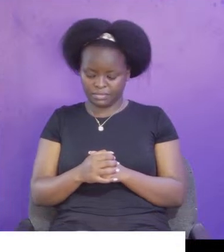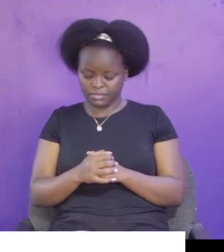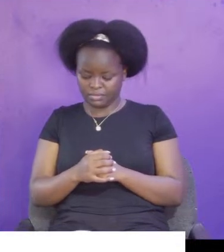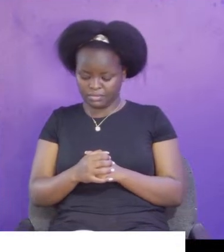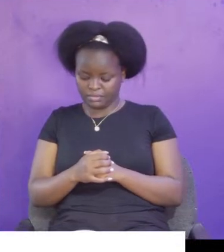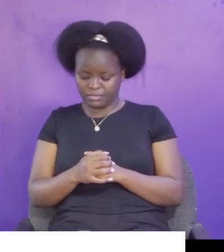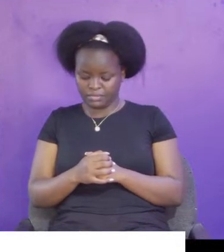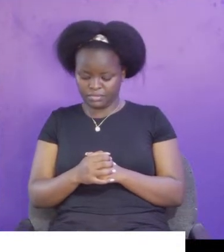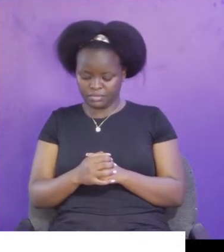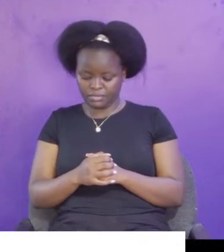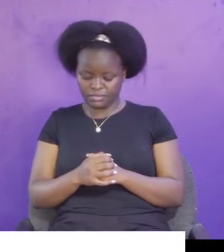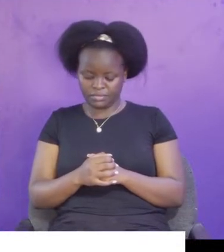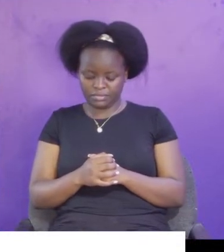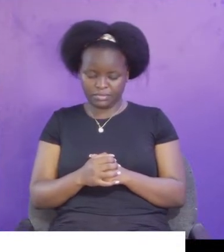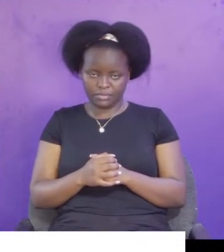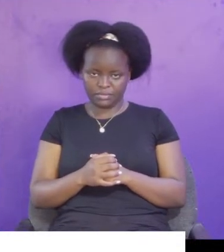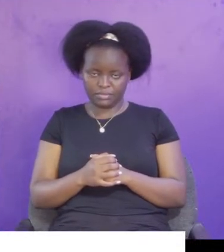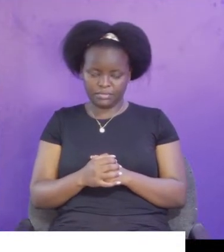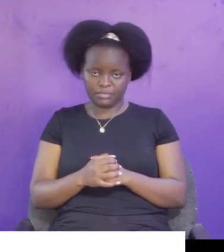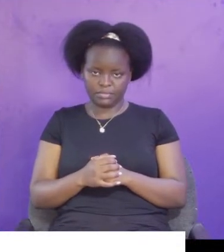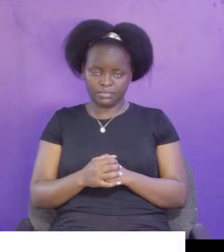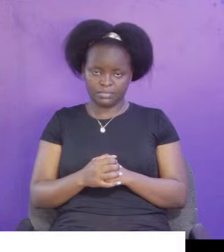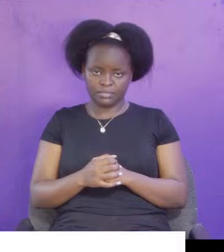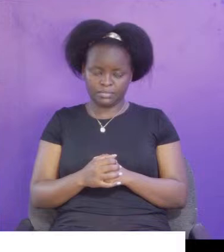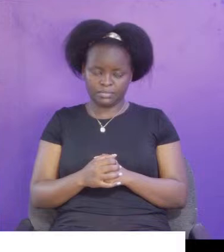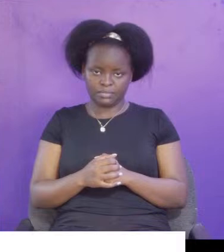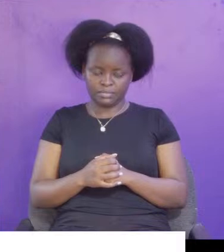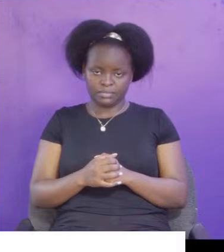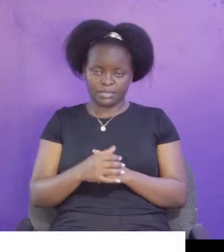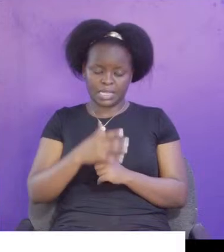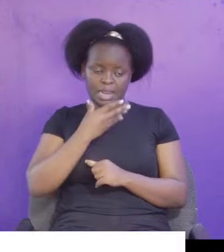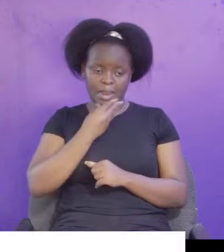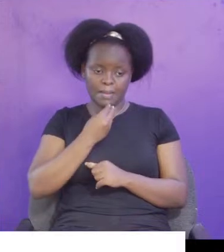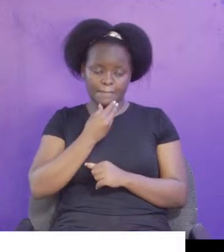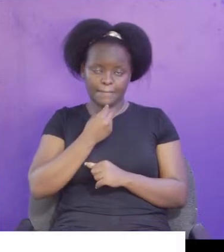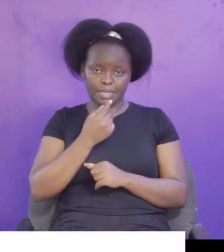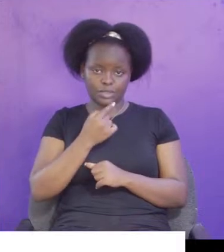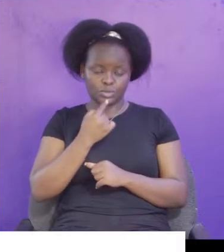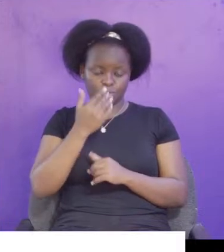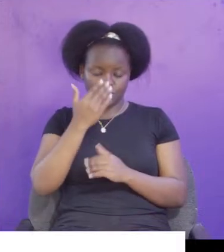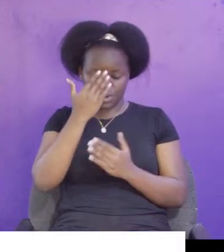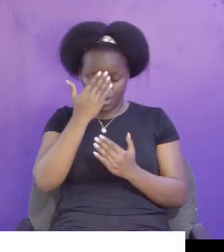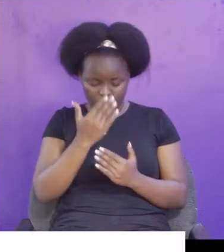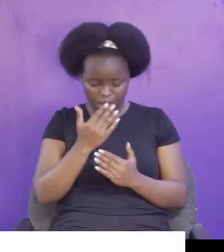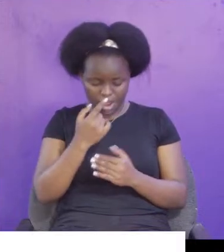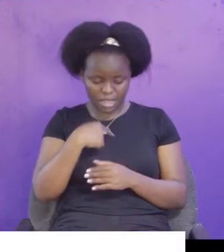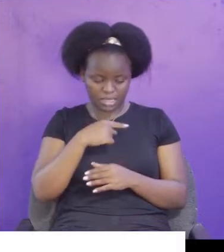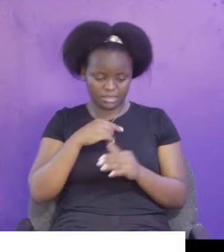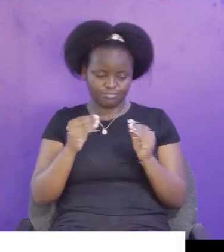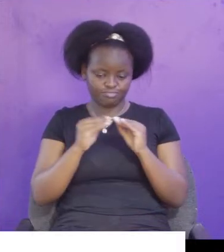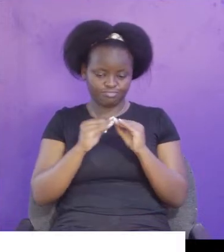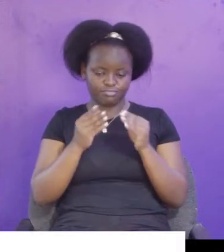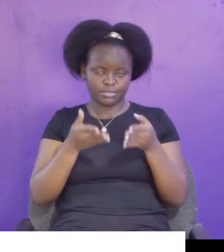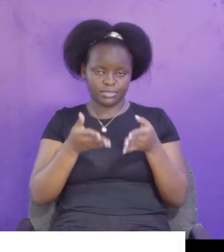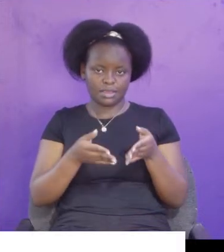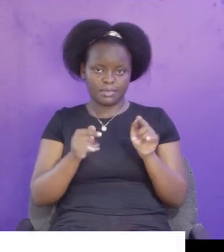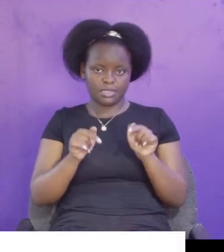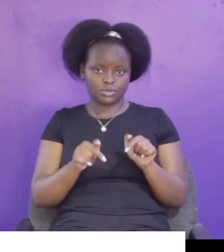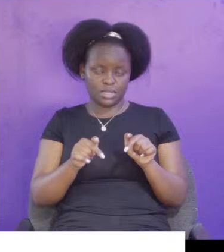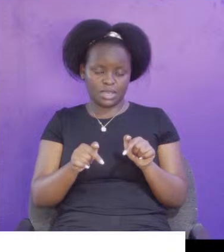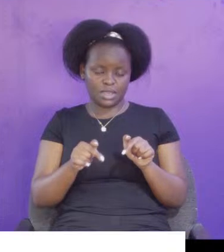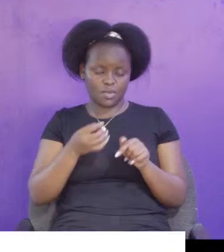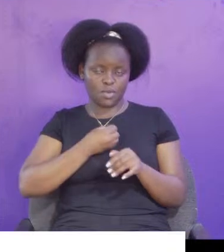Baba, the man in whose honor we gather here today, belonged to that